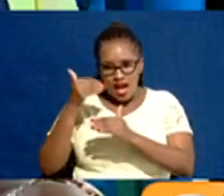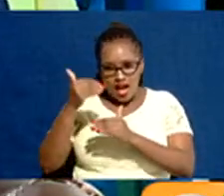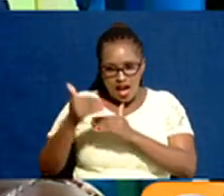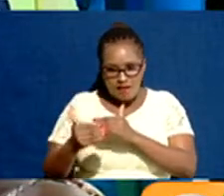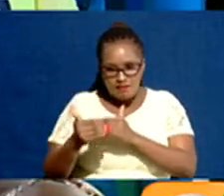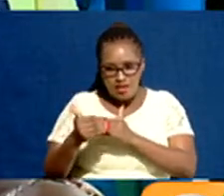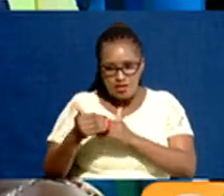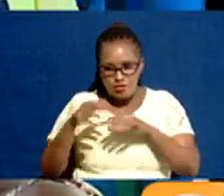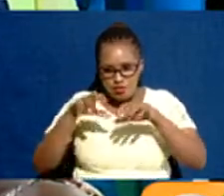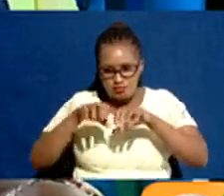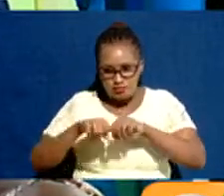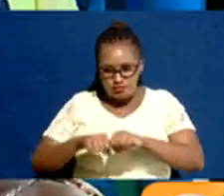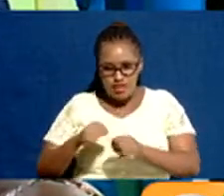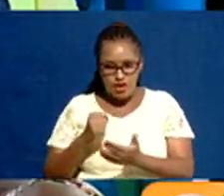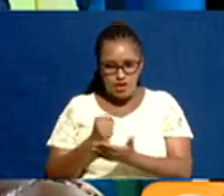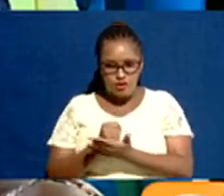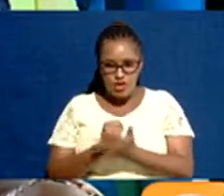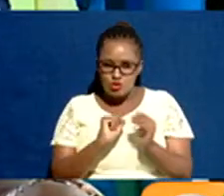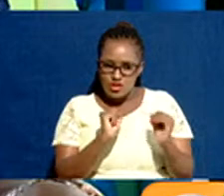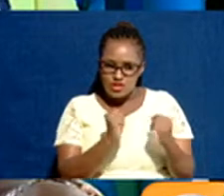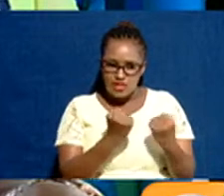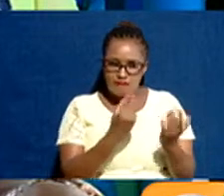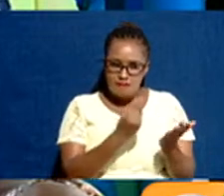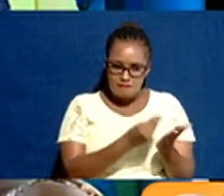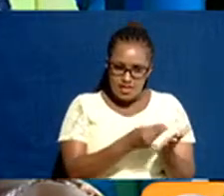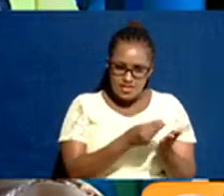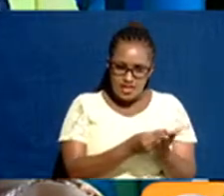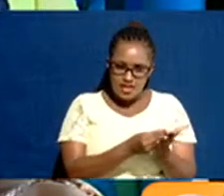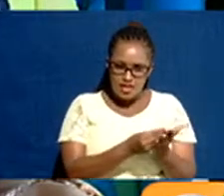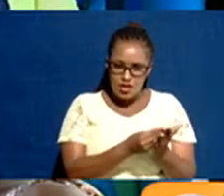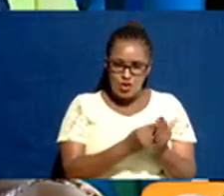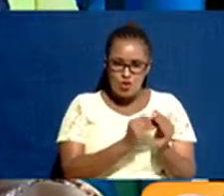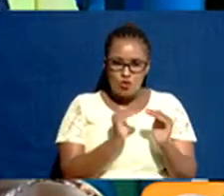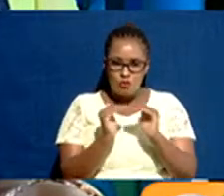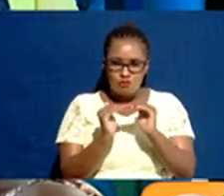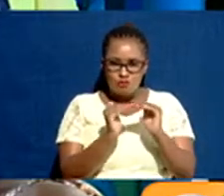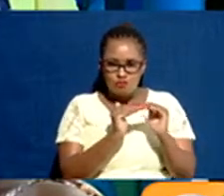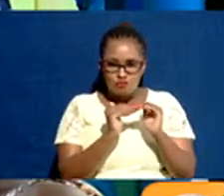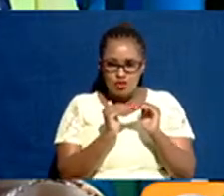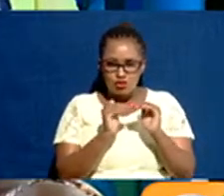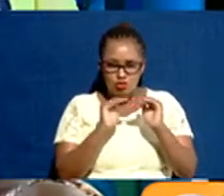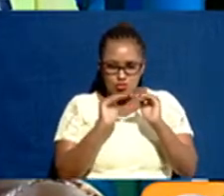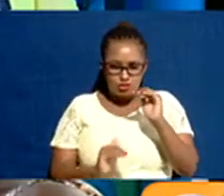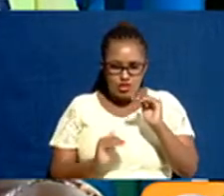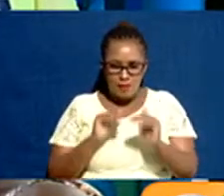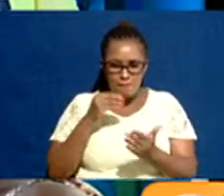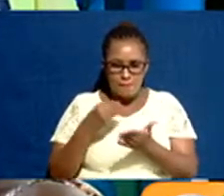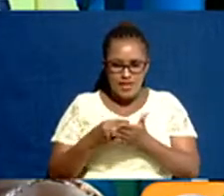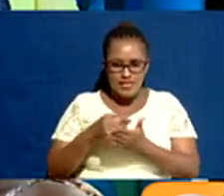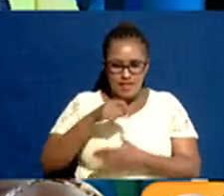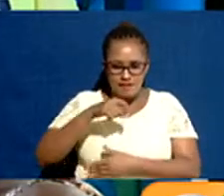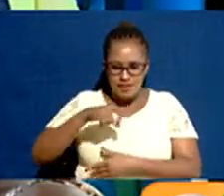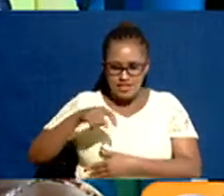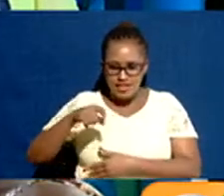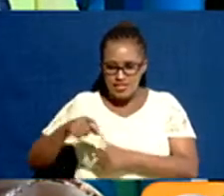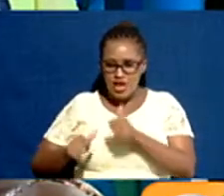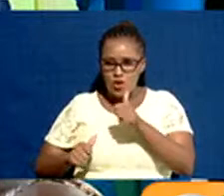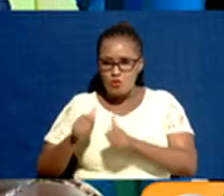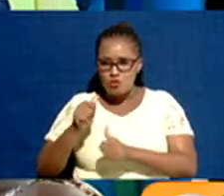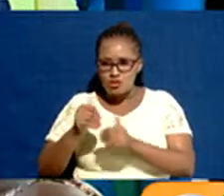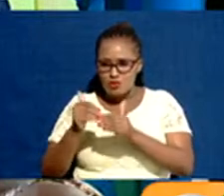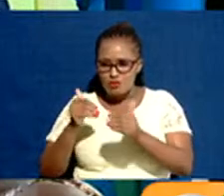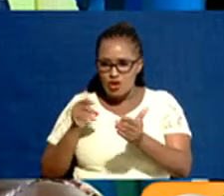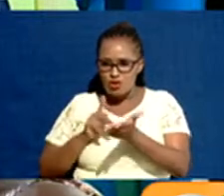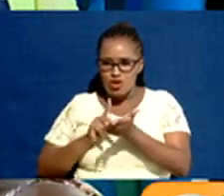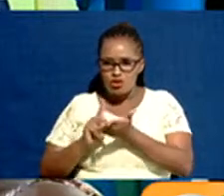into office, we set money aside to subsidize the cost of fertilizer. Fertilizer that was going a